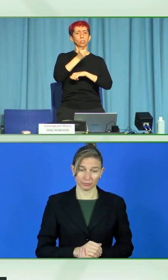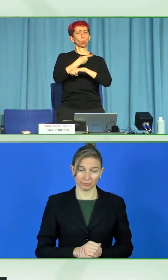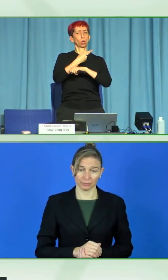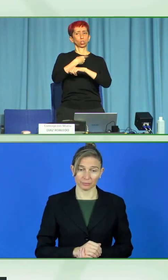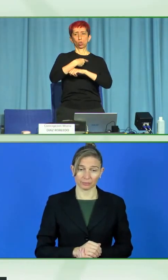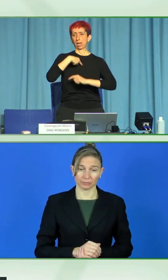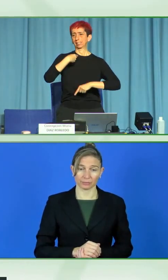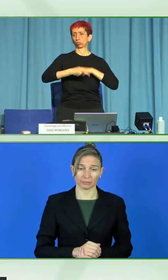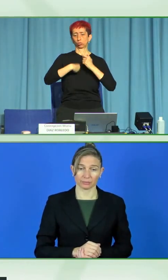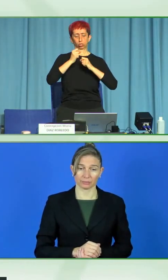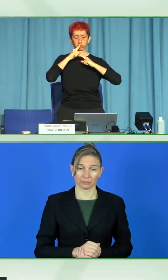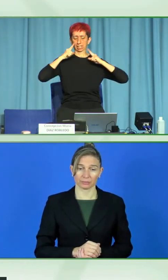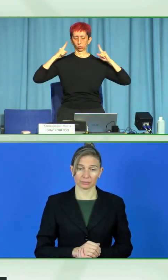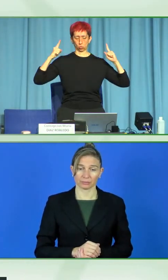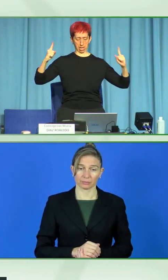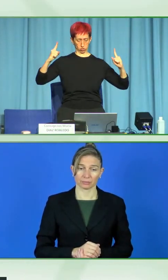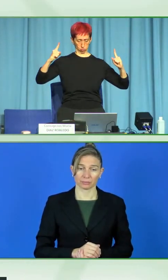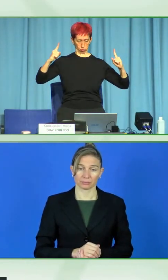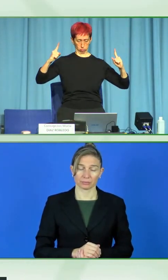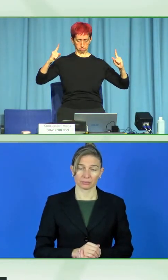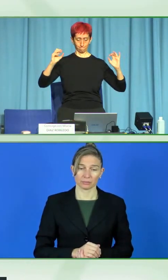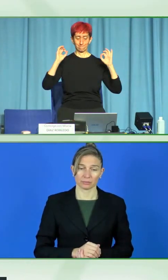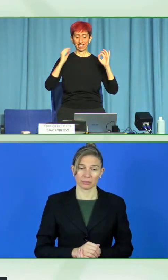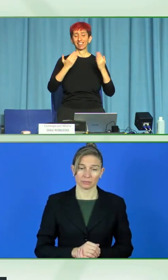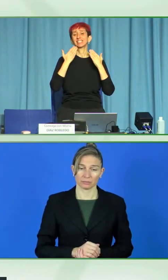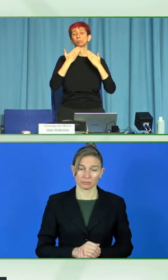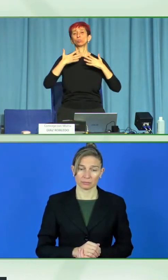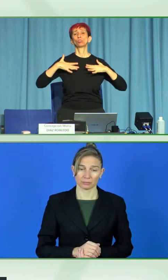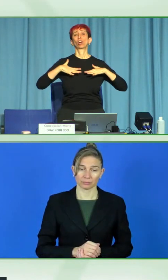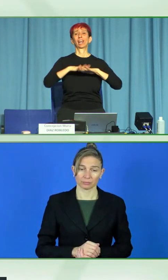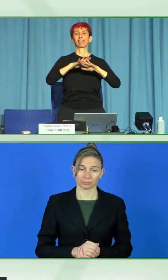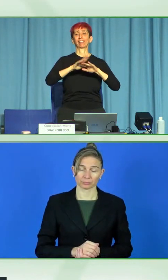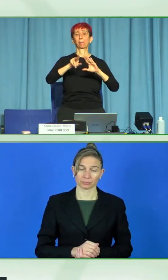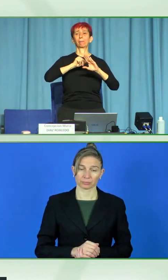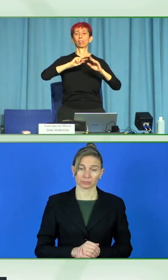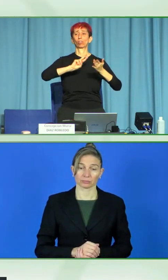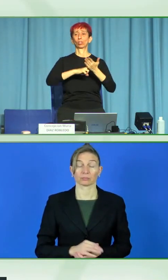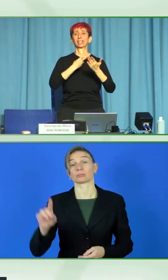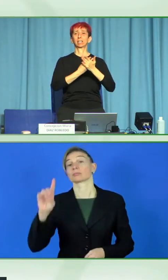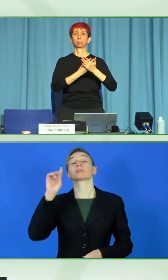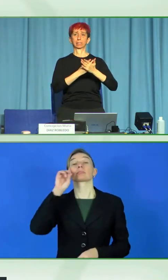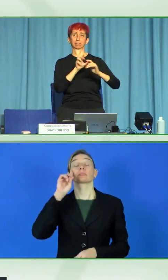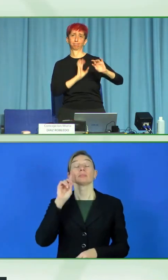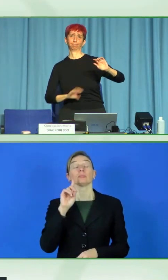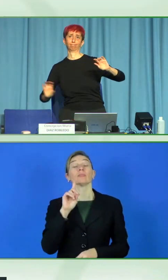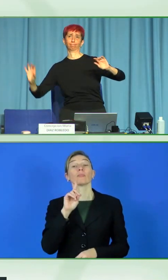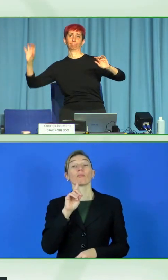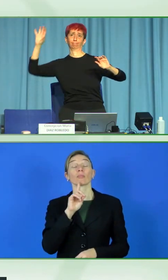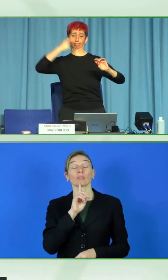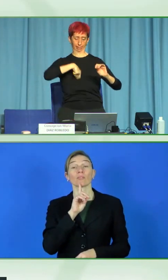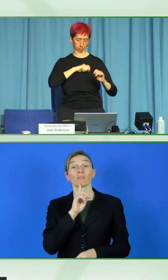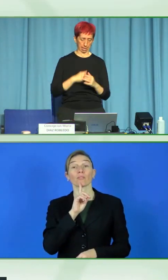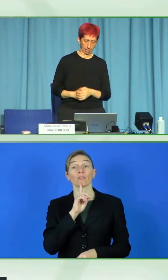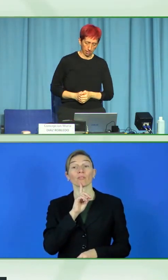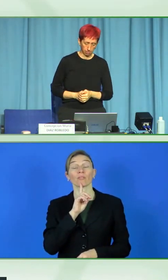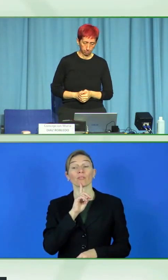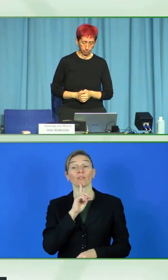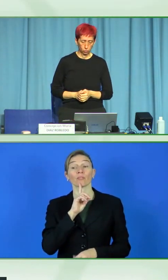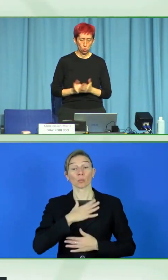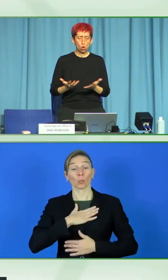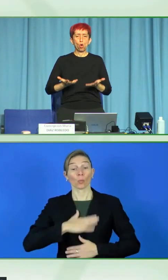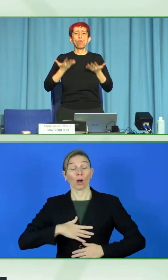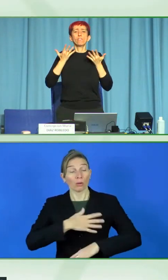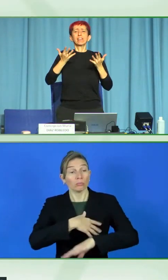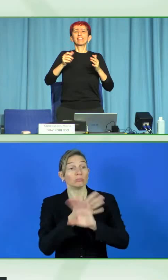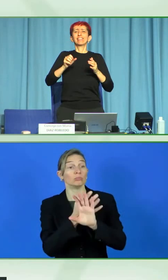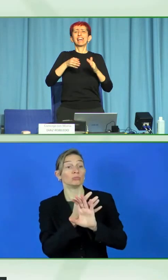The deaf person can access to this free of charge service, which works 24